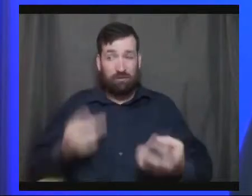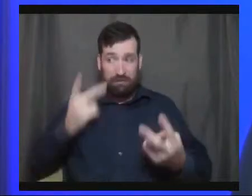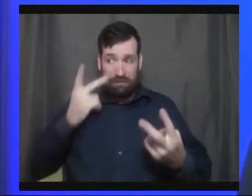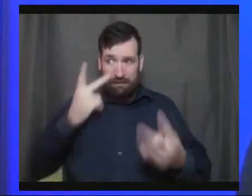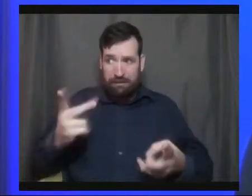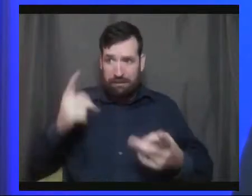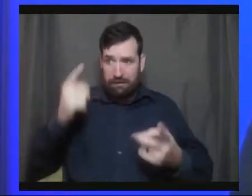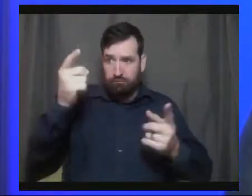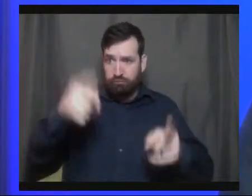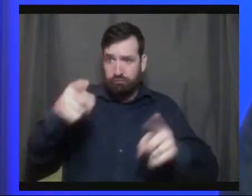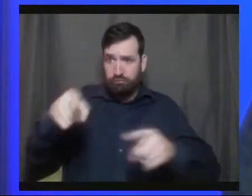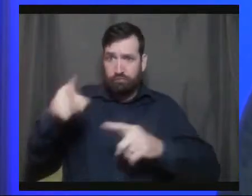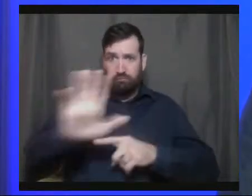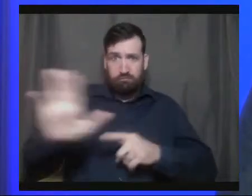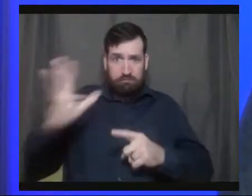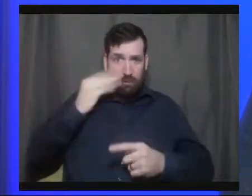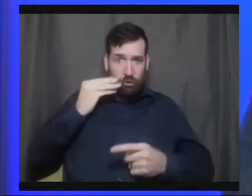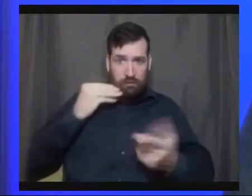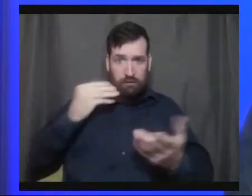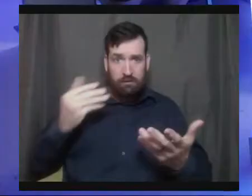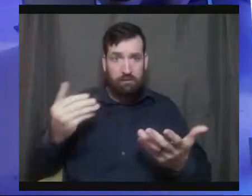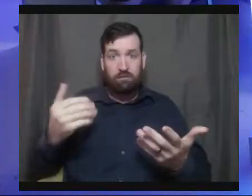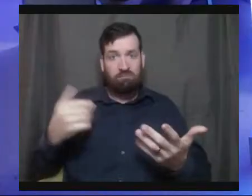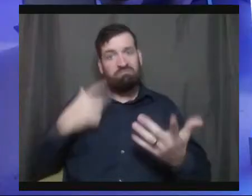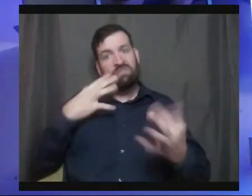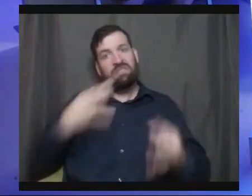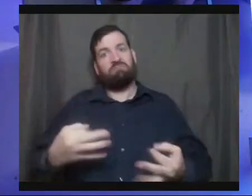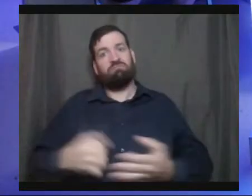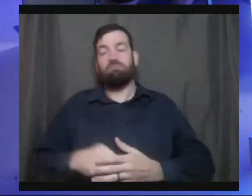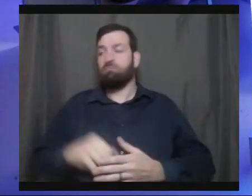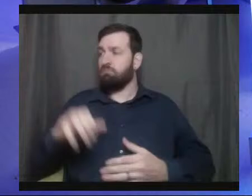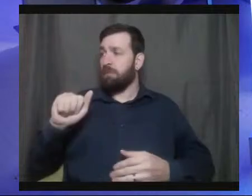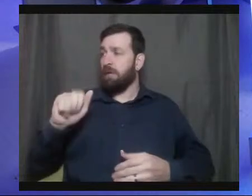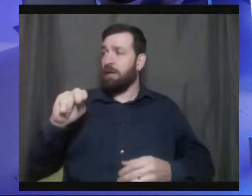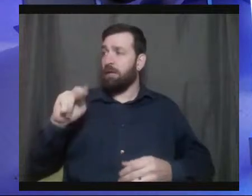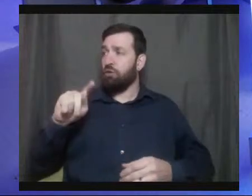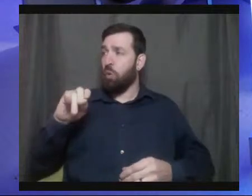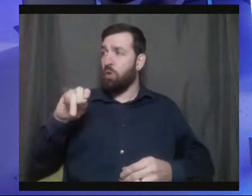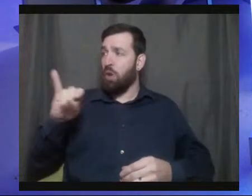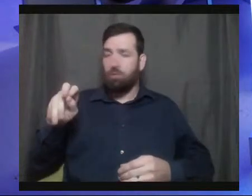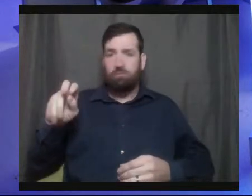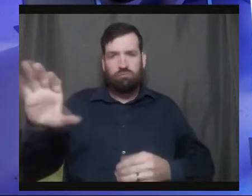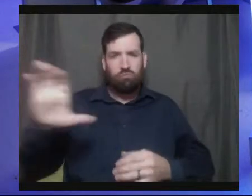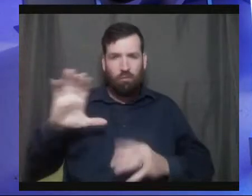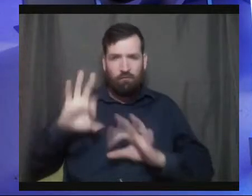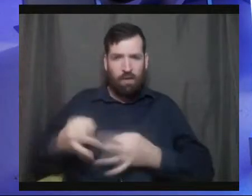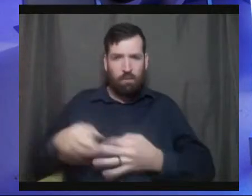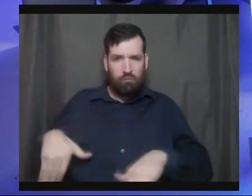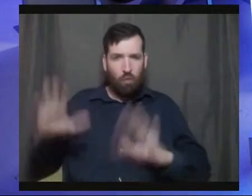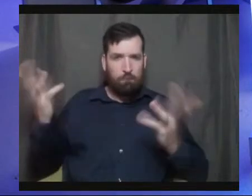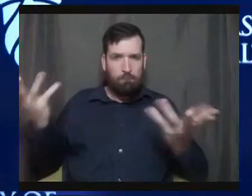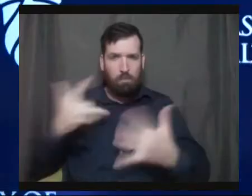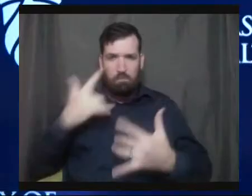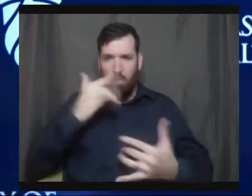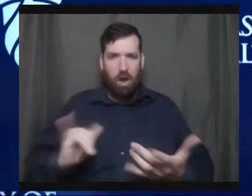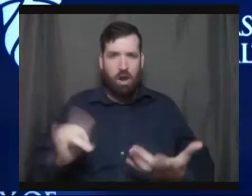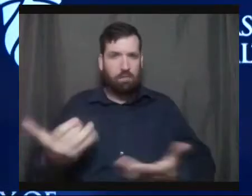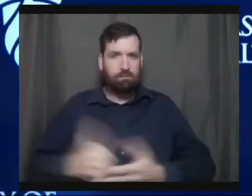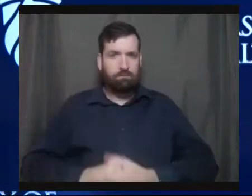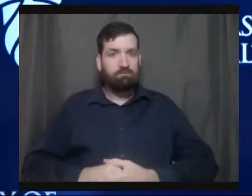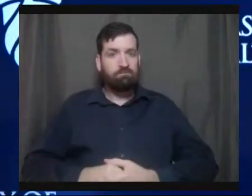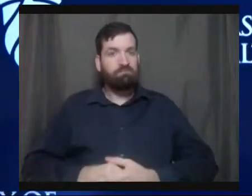to actually make that decision. So, Antonio, what about you? What was your family life growing up and some of those issues? Hispanic